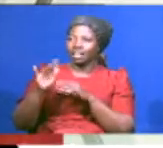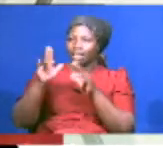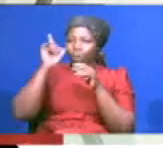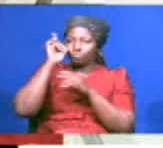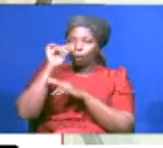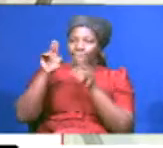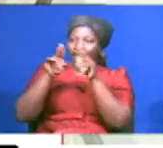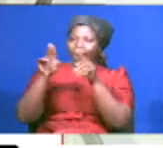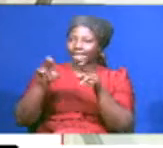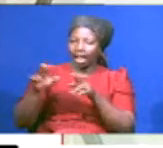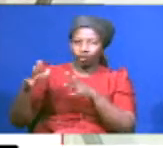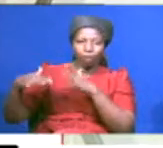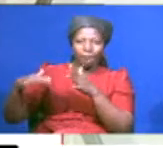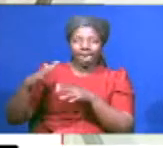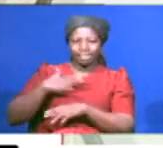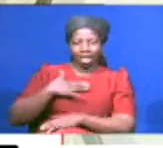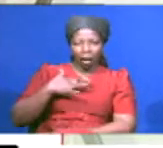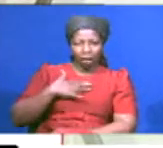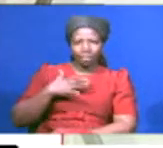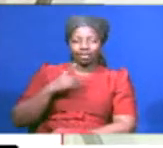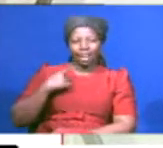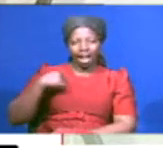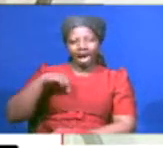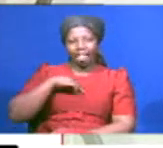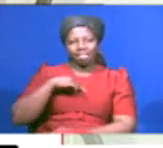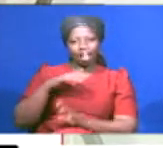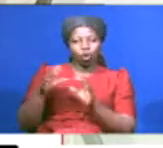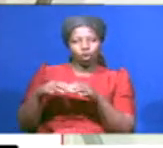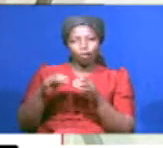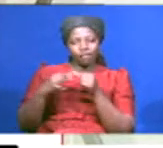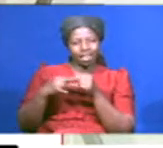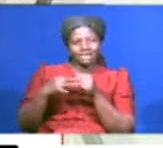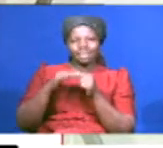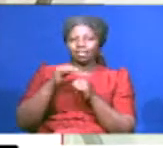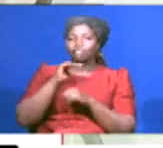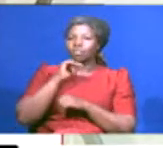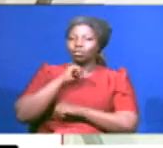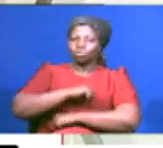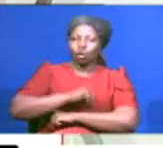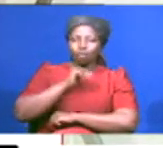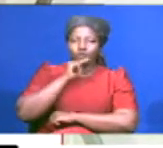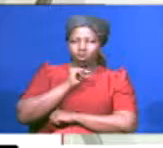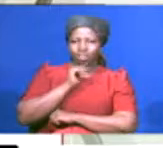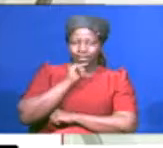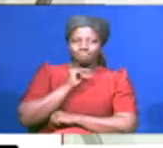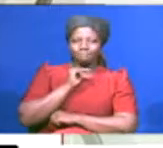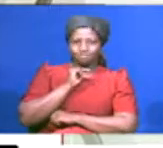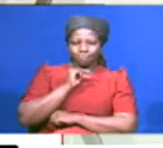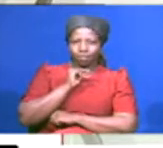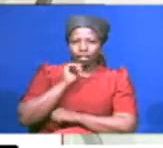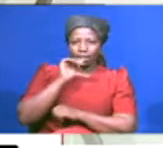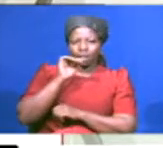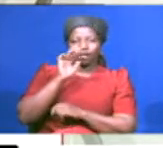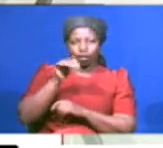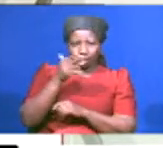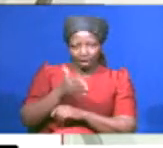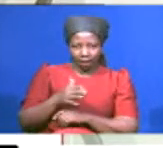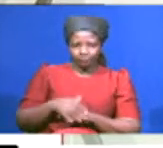band. We're eight school boys, mm-hmm. eight. So from